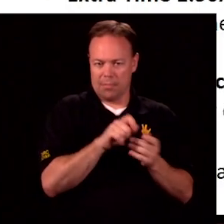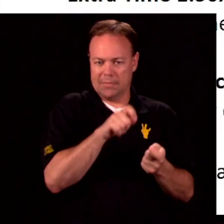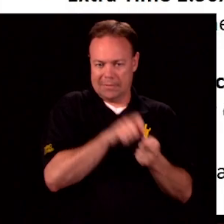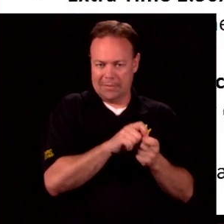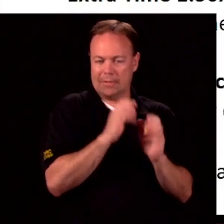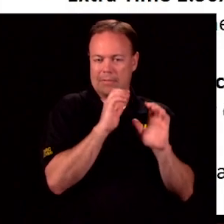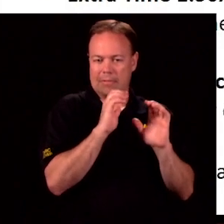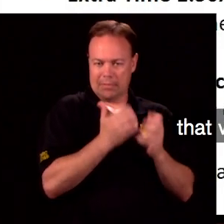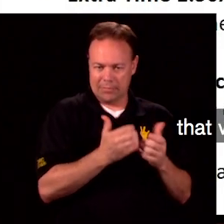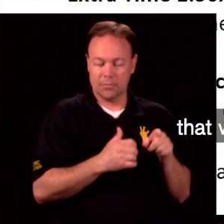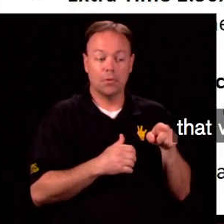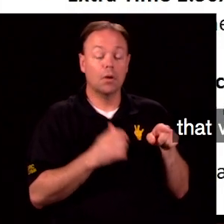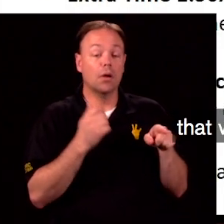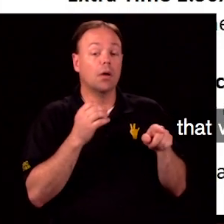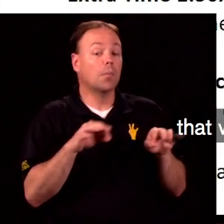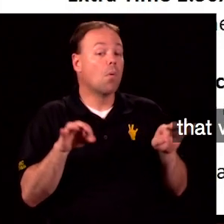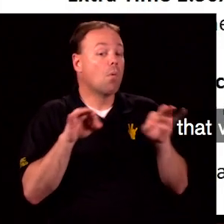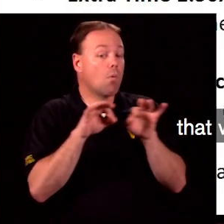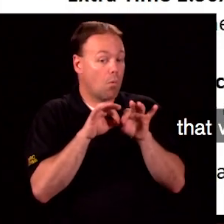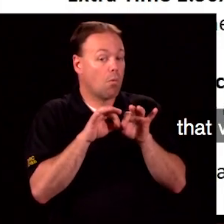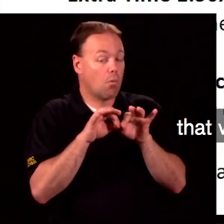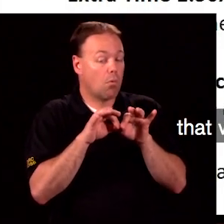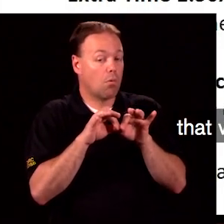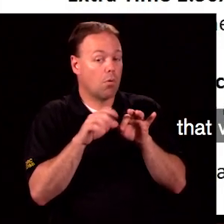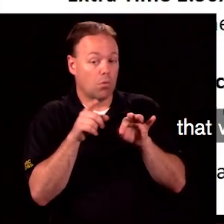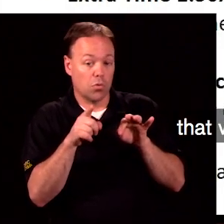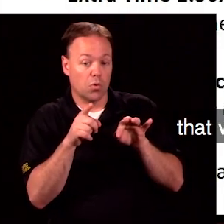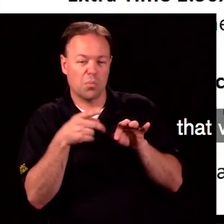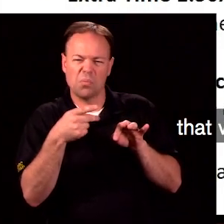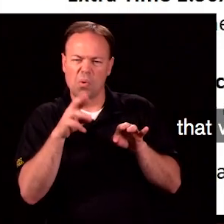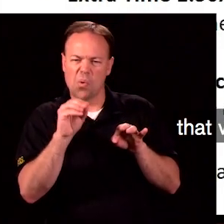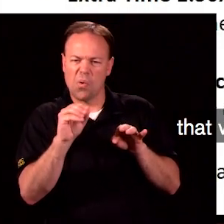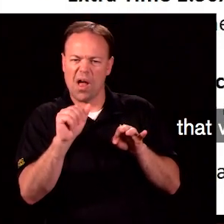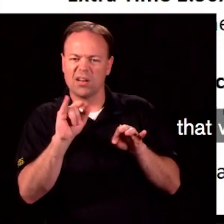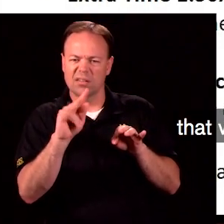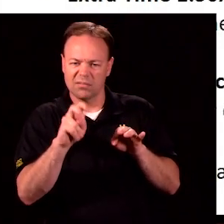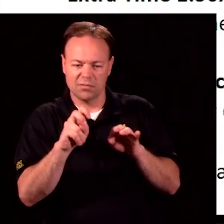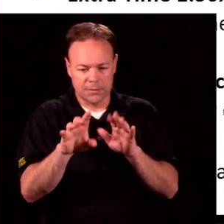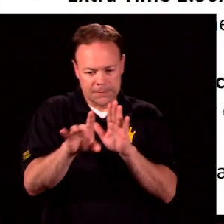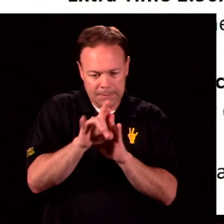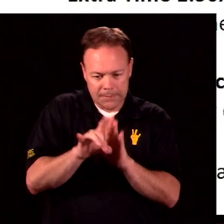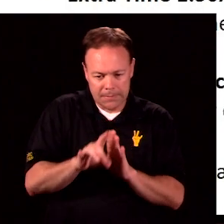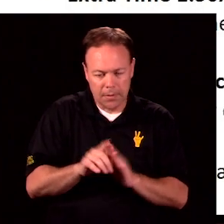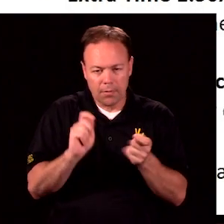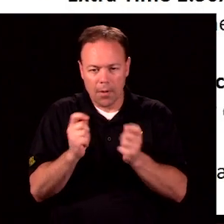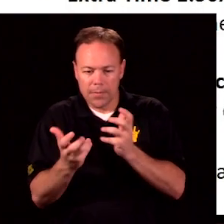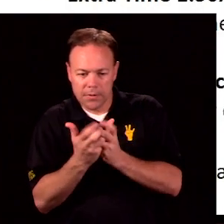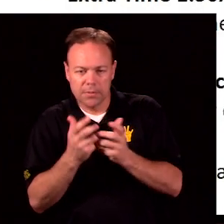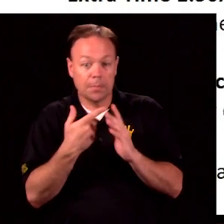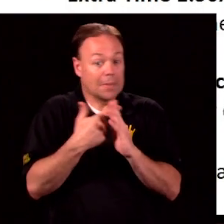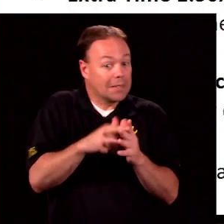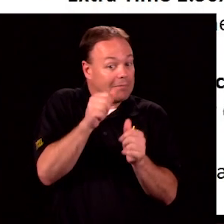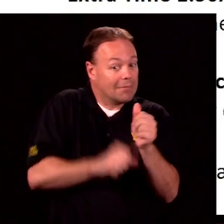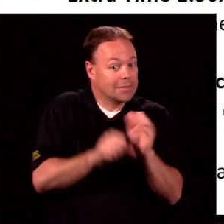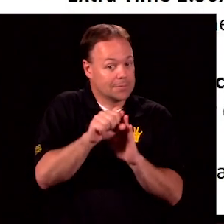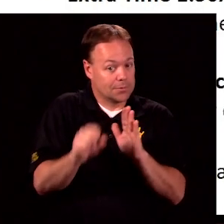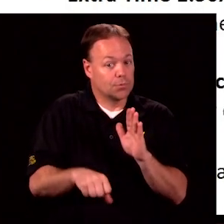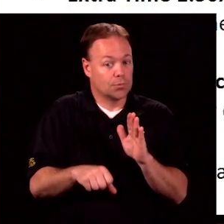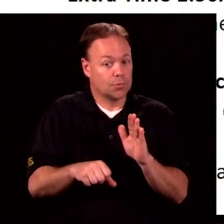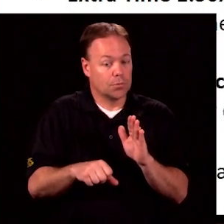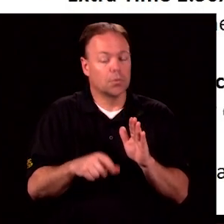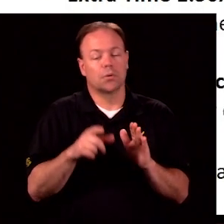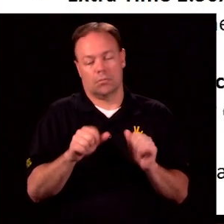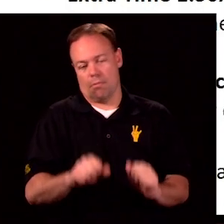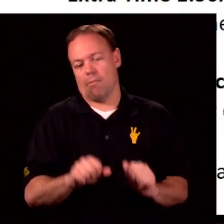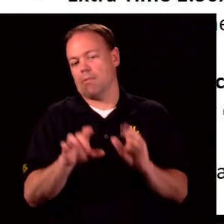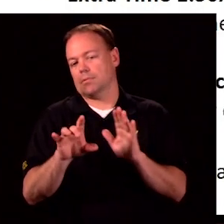is important to note that while it is helpful for you to be proactive in selecting accommodations at the beginning of each semester, they may be